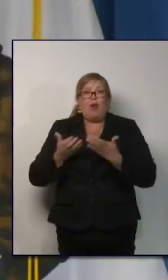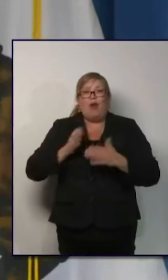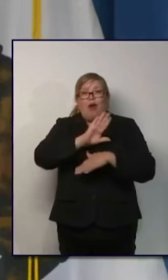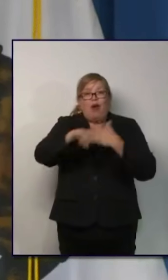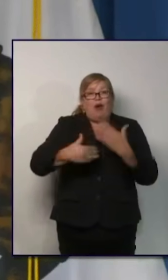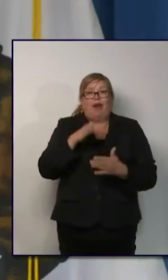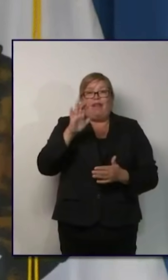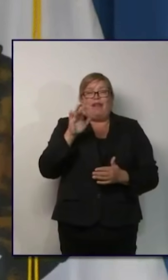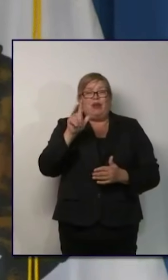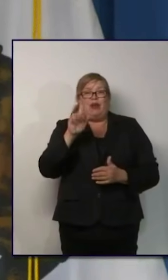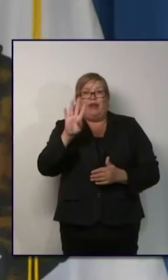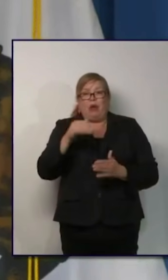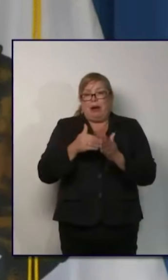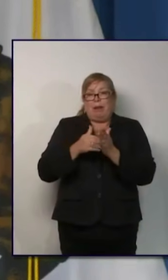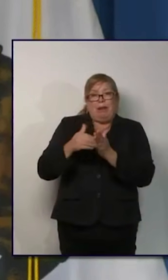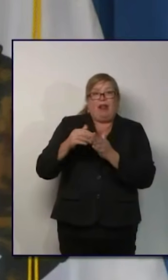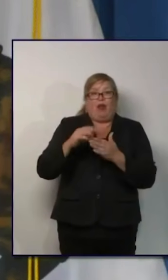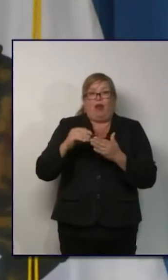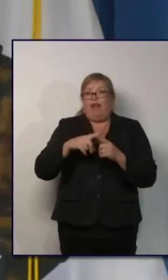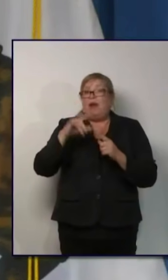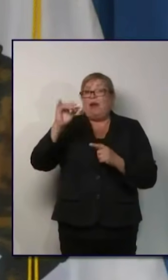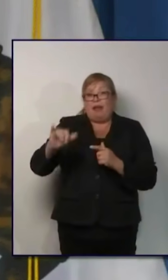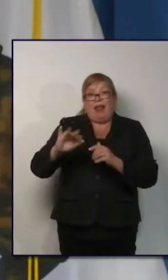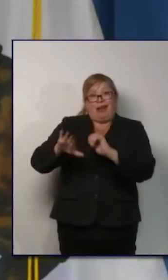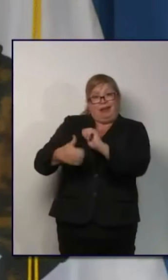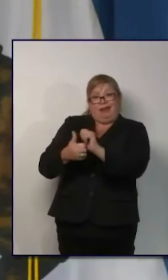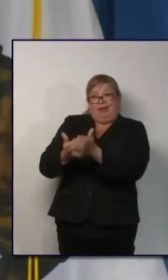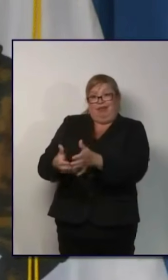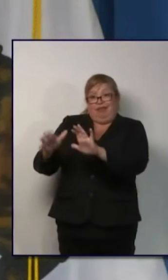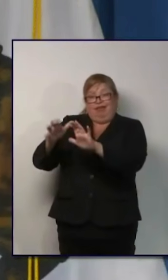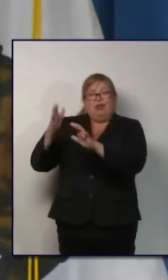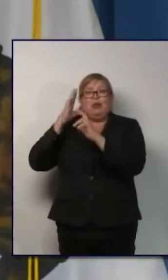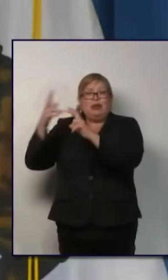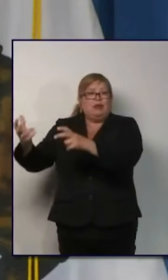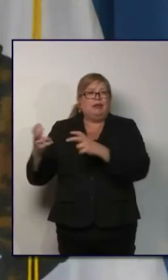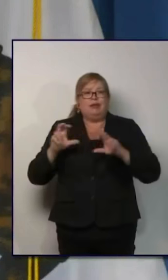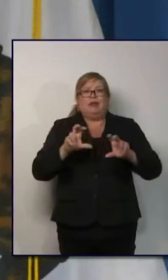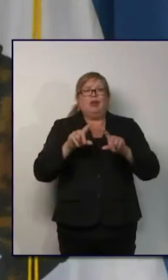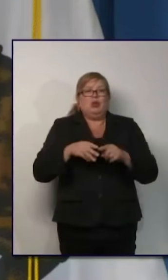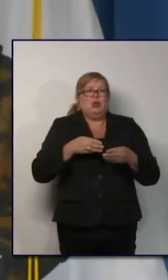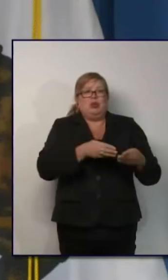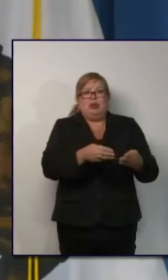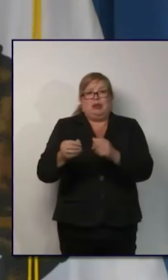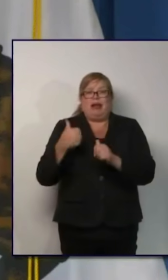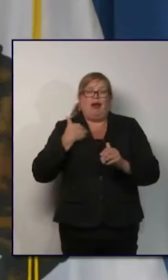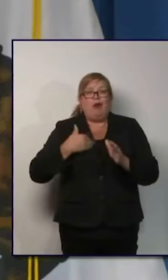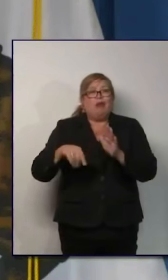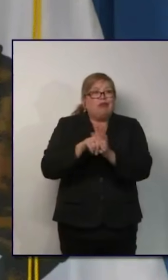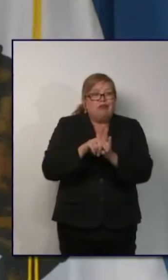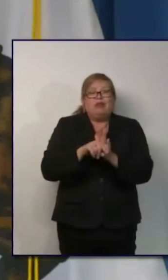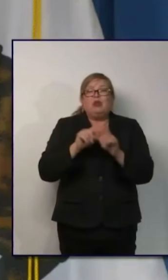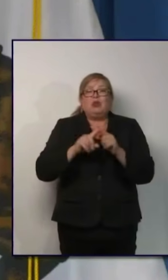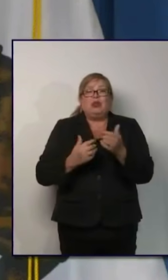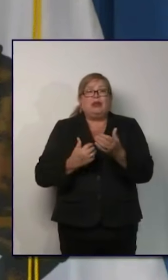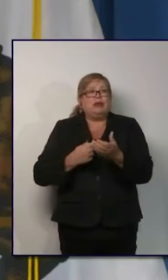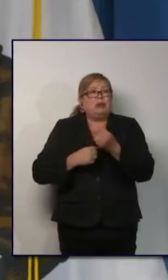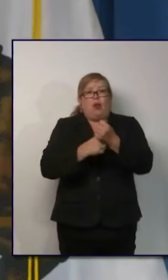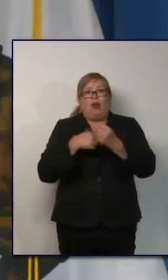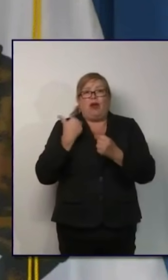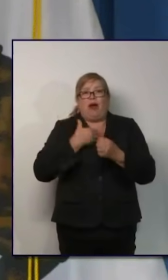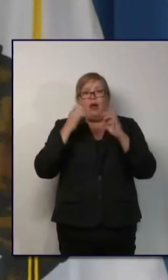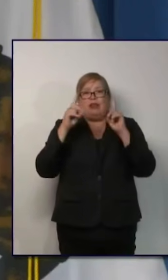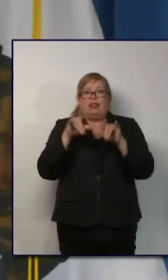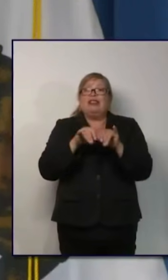$524 million of that surplus in to pay down this deficit and help support our